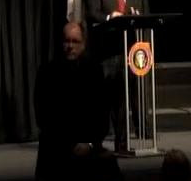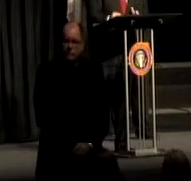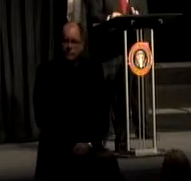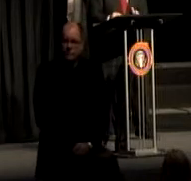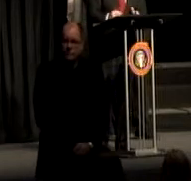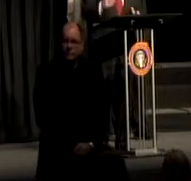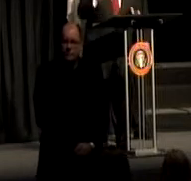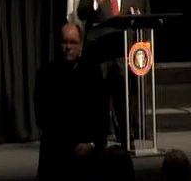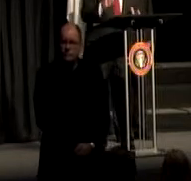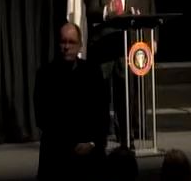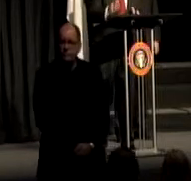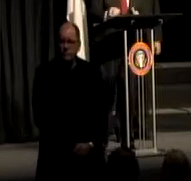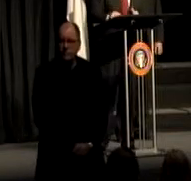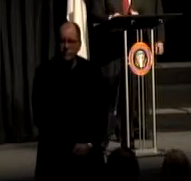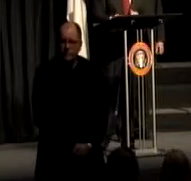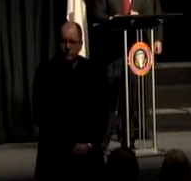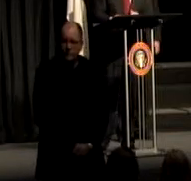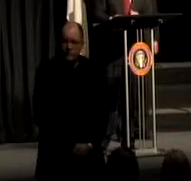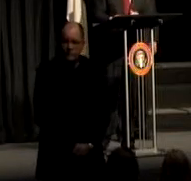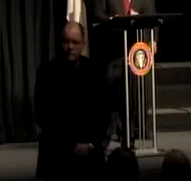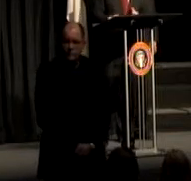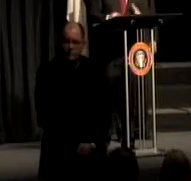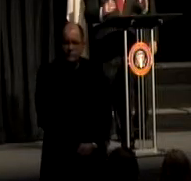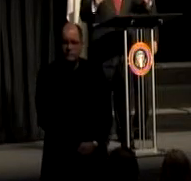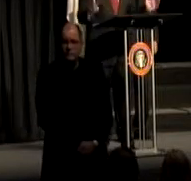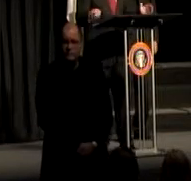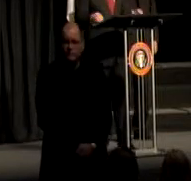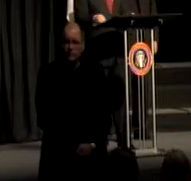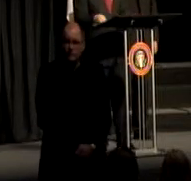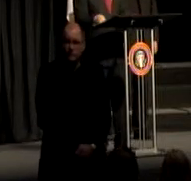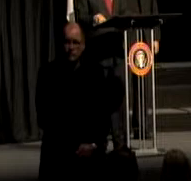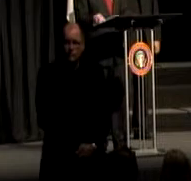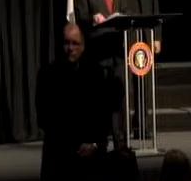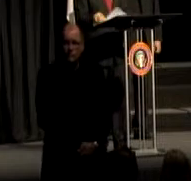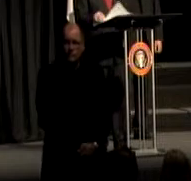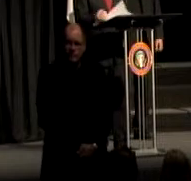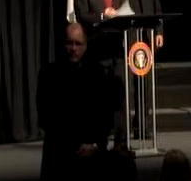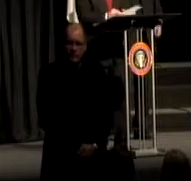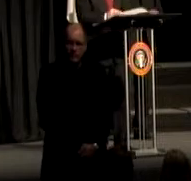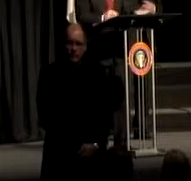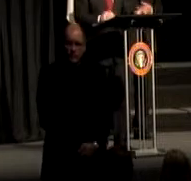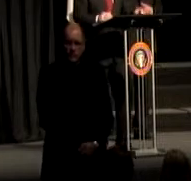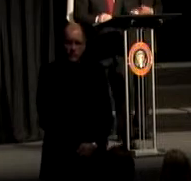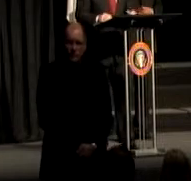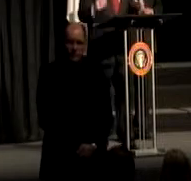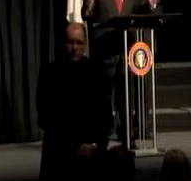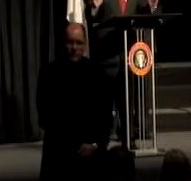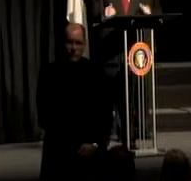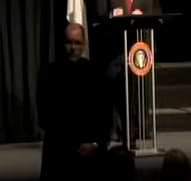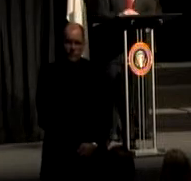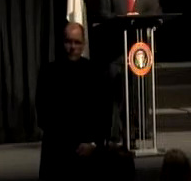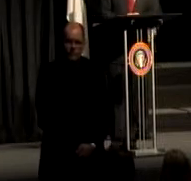impact my life I'm going to let him communicate to me I want to know what the scripture says you know we are